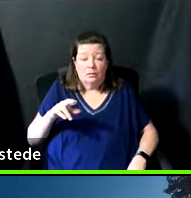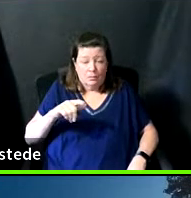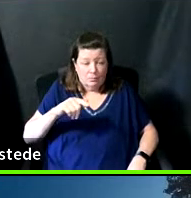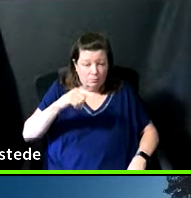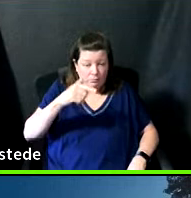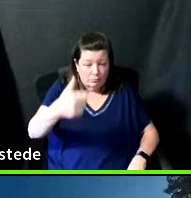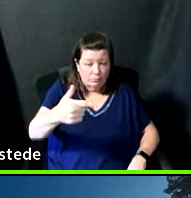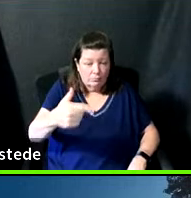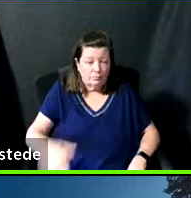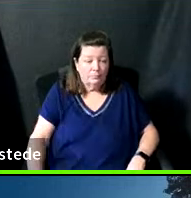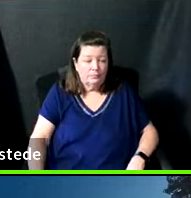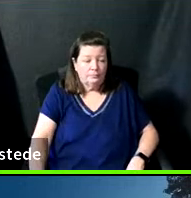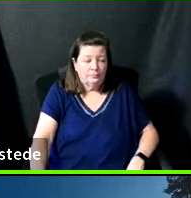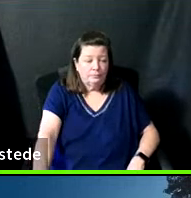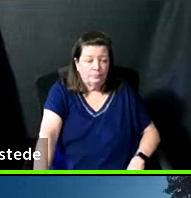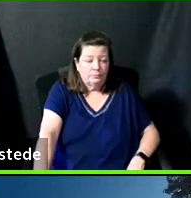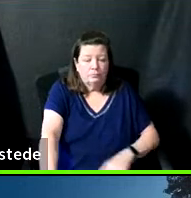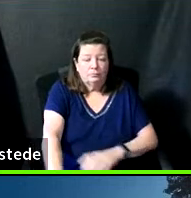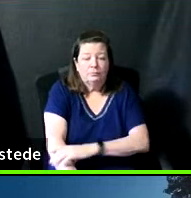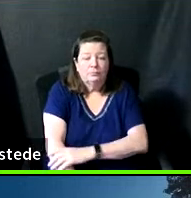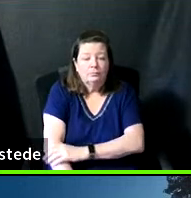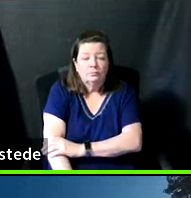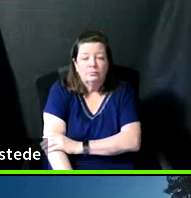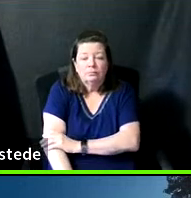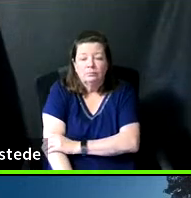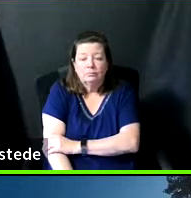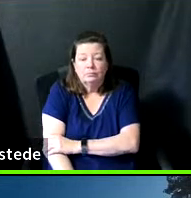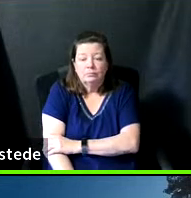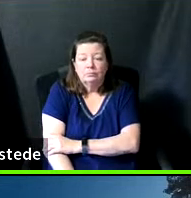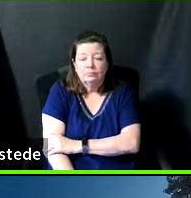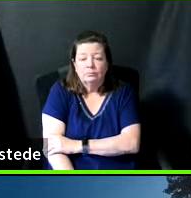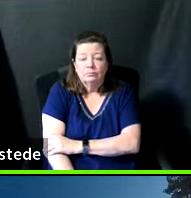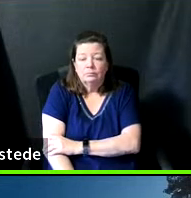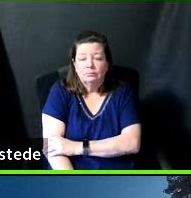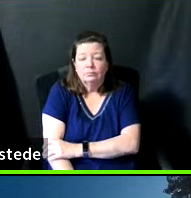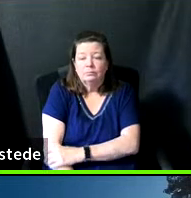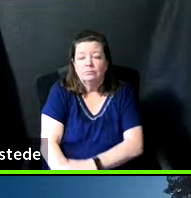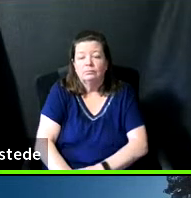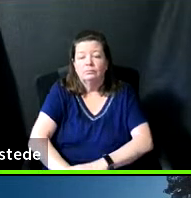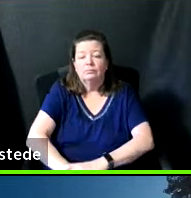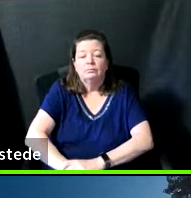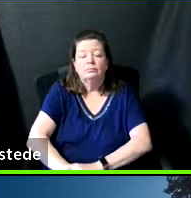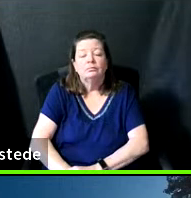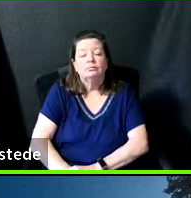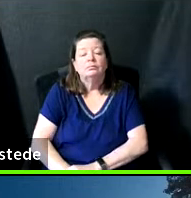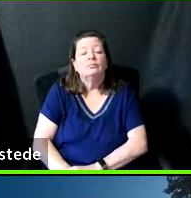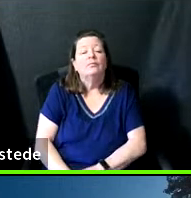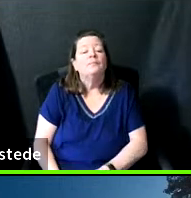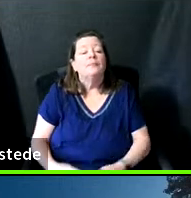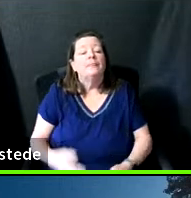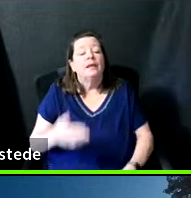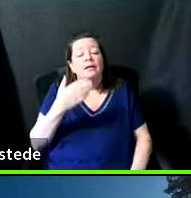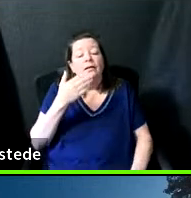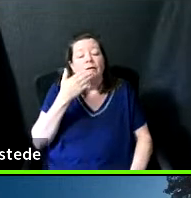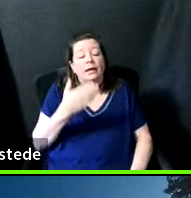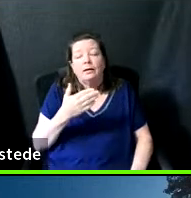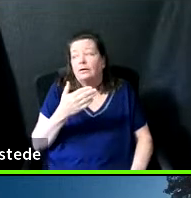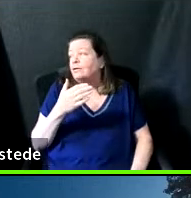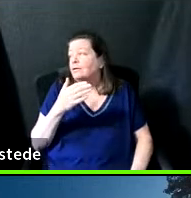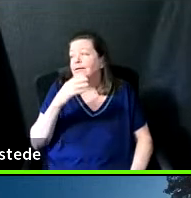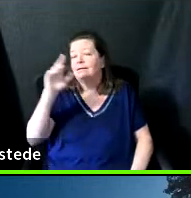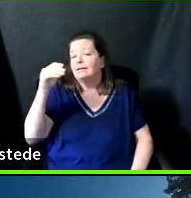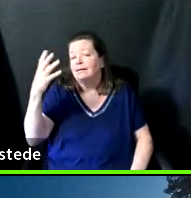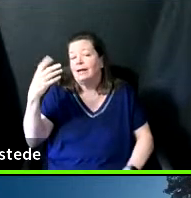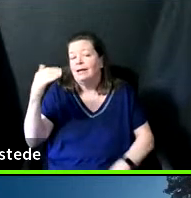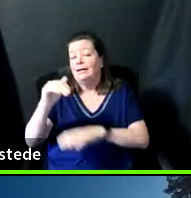to close us. Thank you. Just briefly, thank you for hanging in there. It's a sunny night and